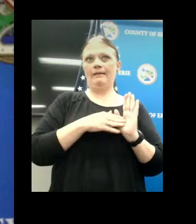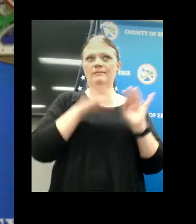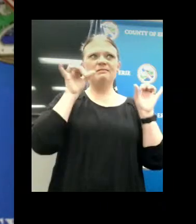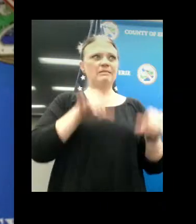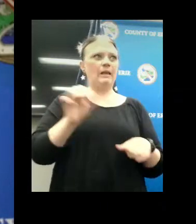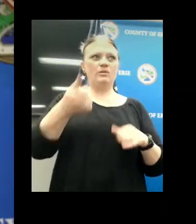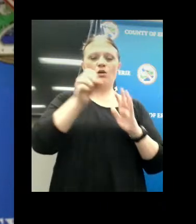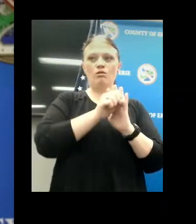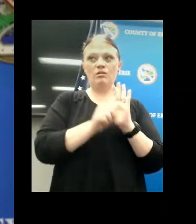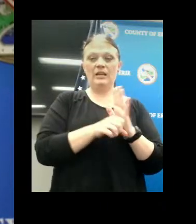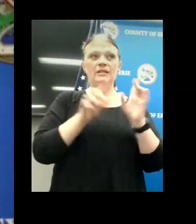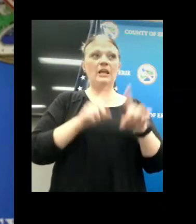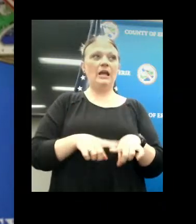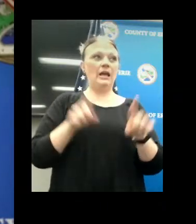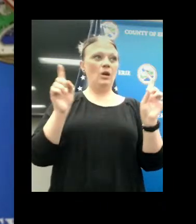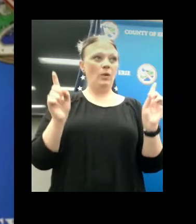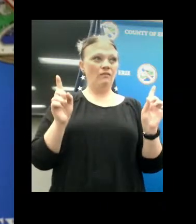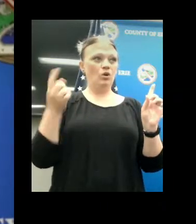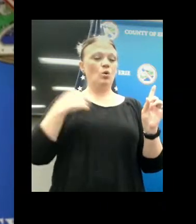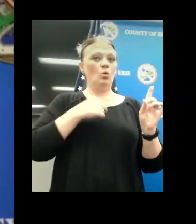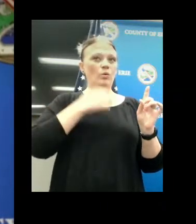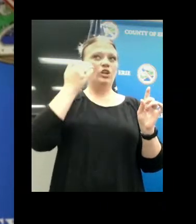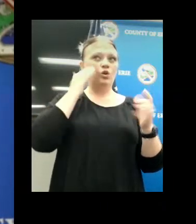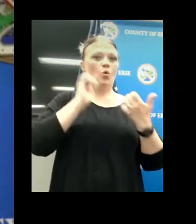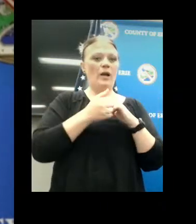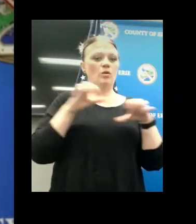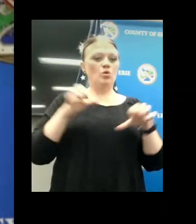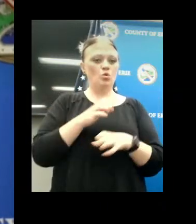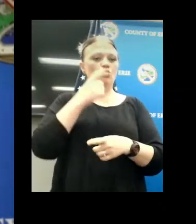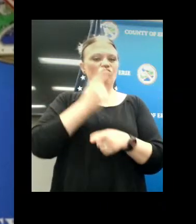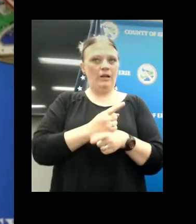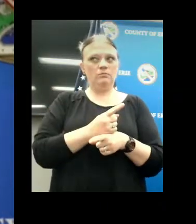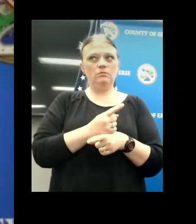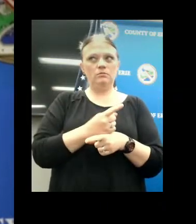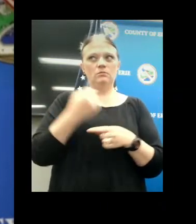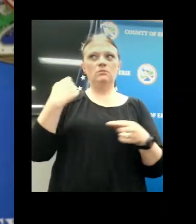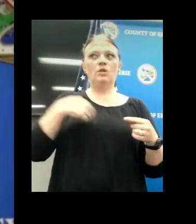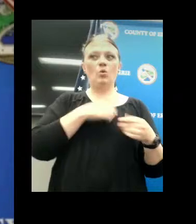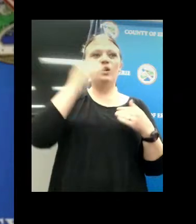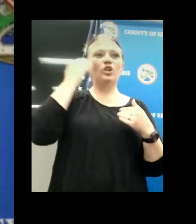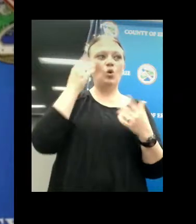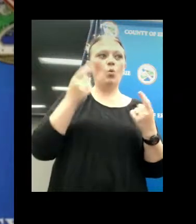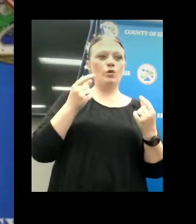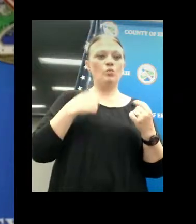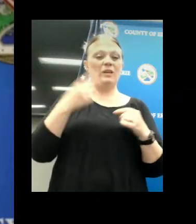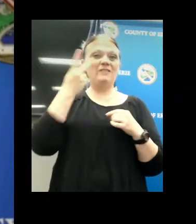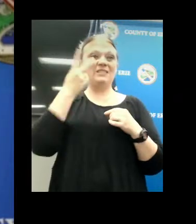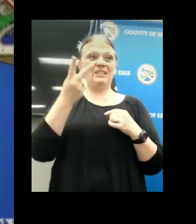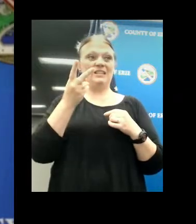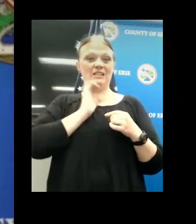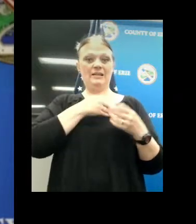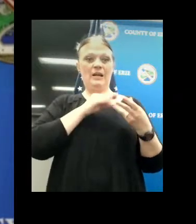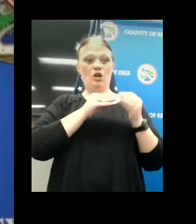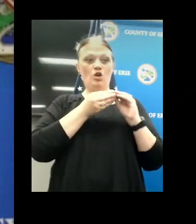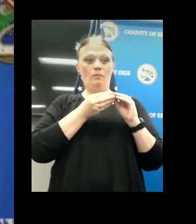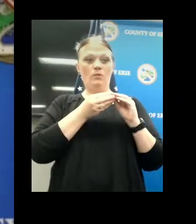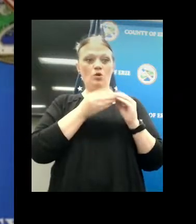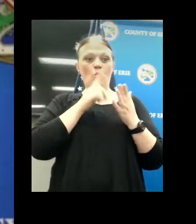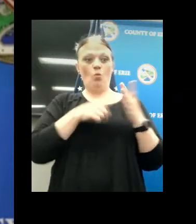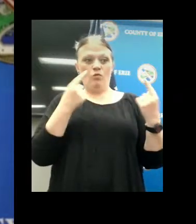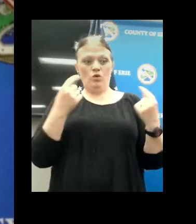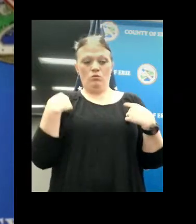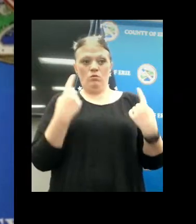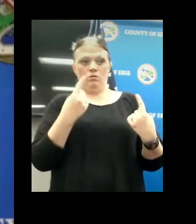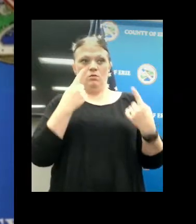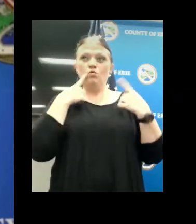in other states. However, we know how to do it right. I mean, we know what to do, and we've seen from our numbers that what we're doing